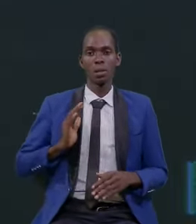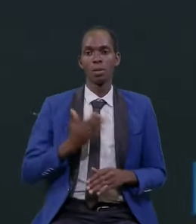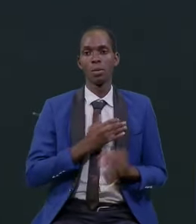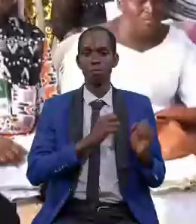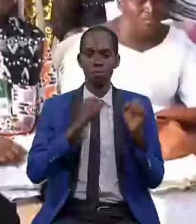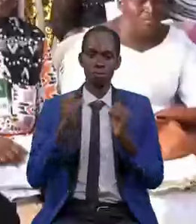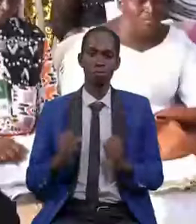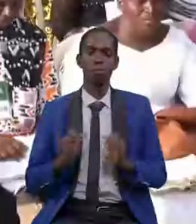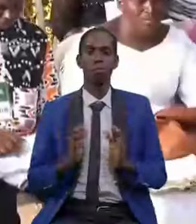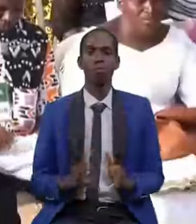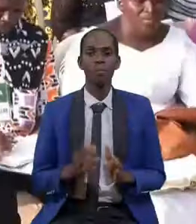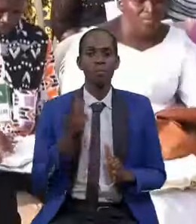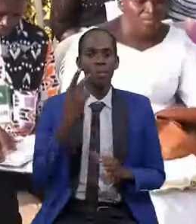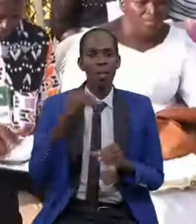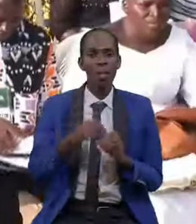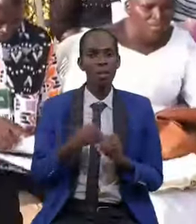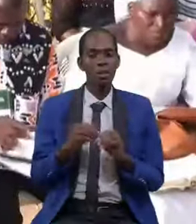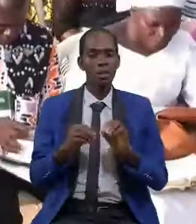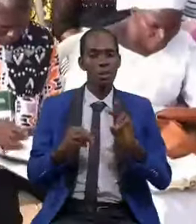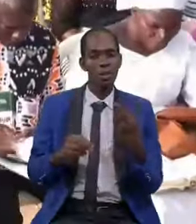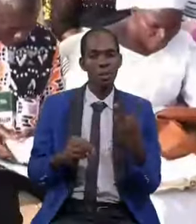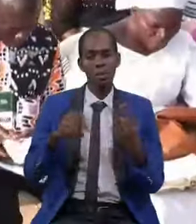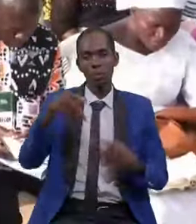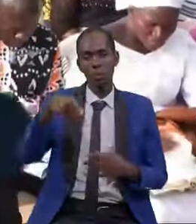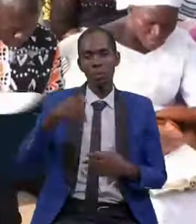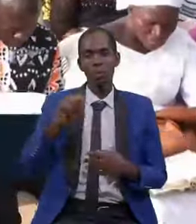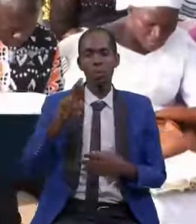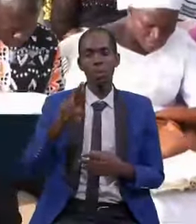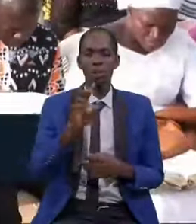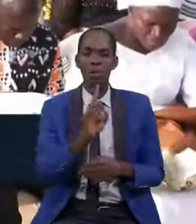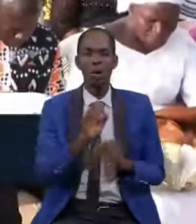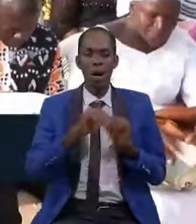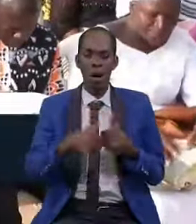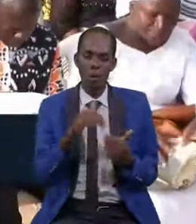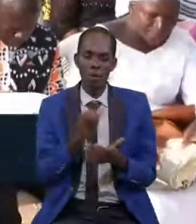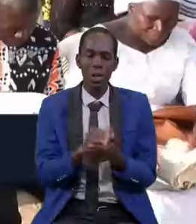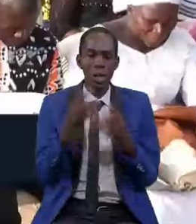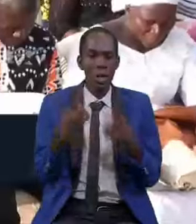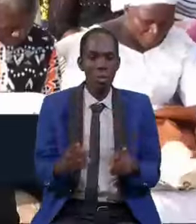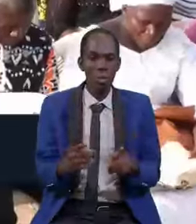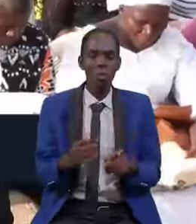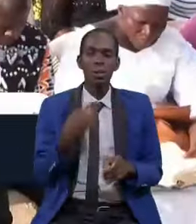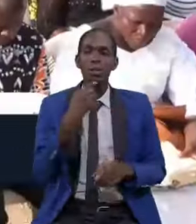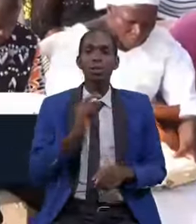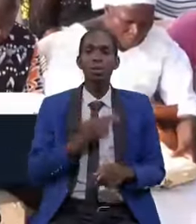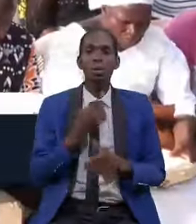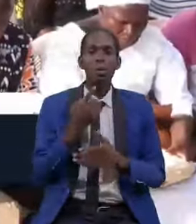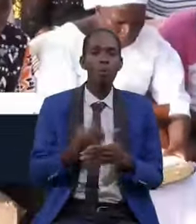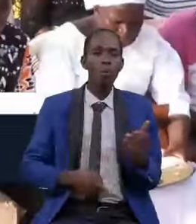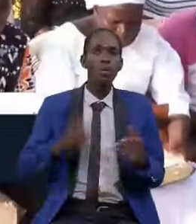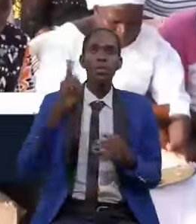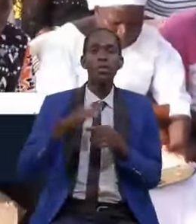2 Peter chapter 1 how that happens. It tells us what he infuses our lives